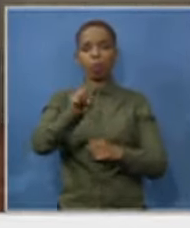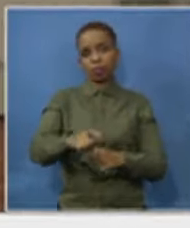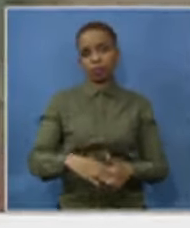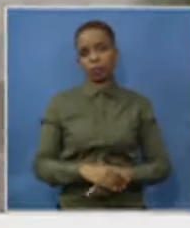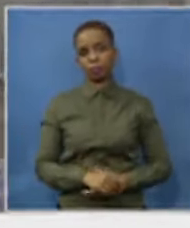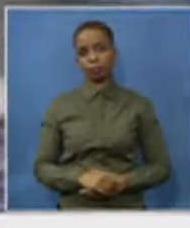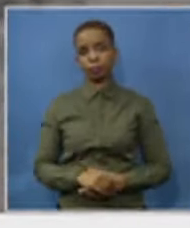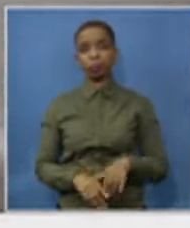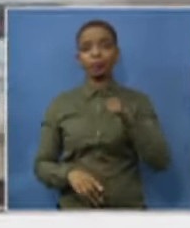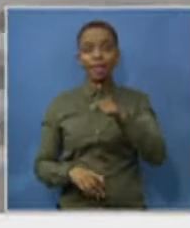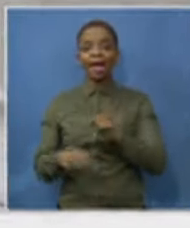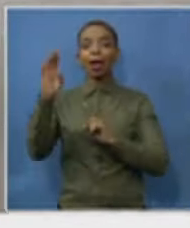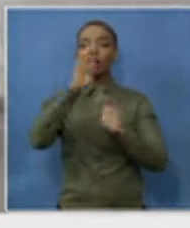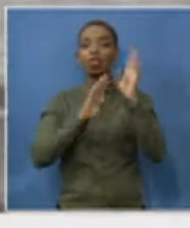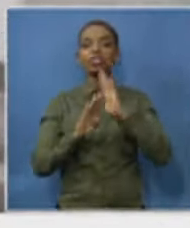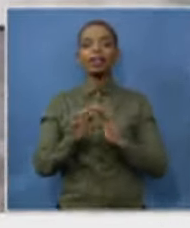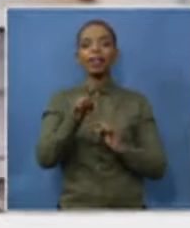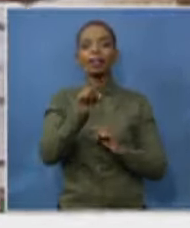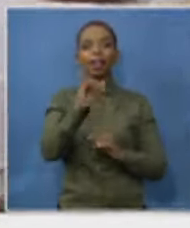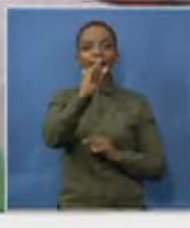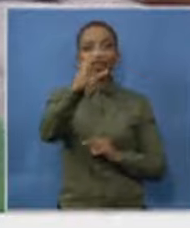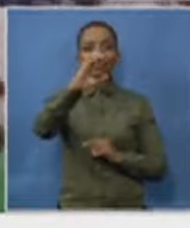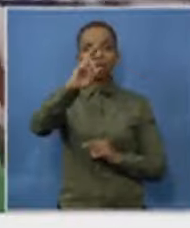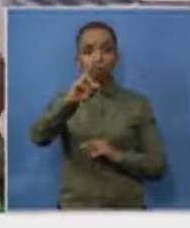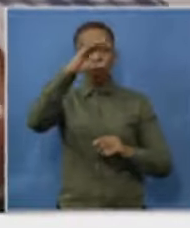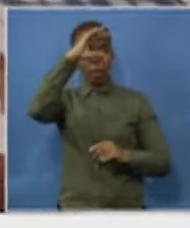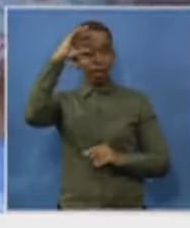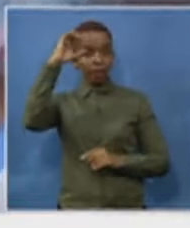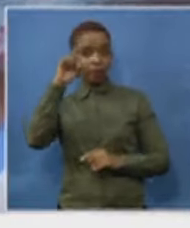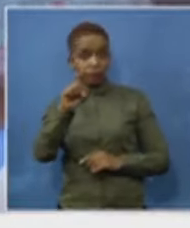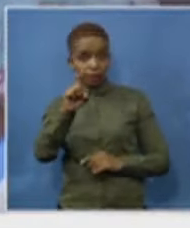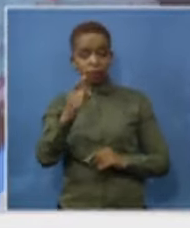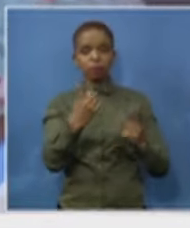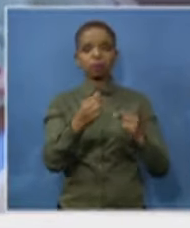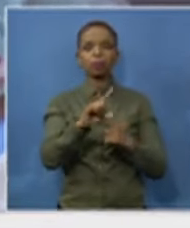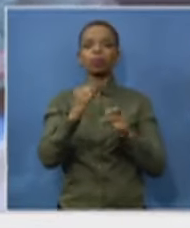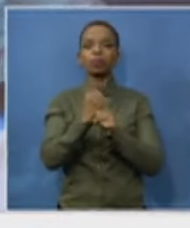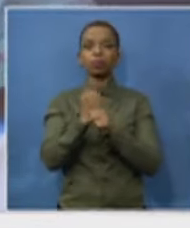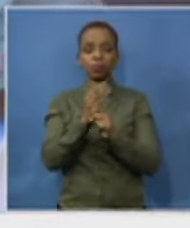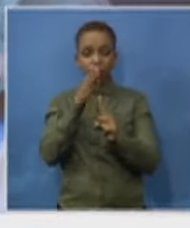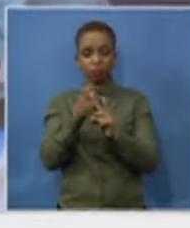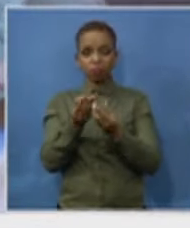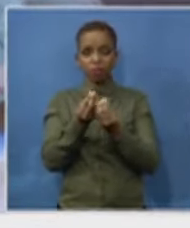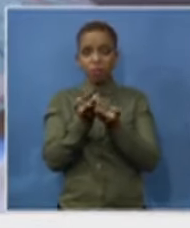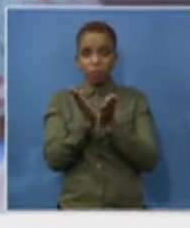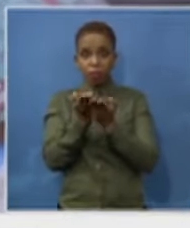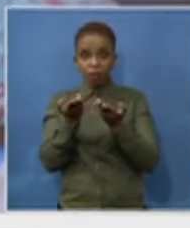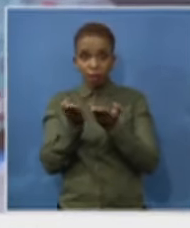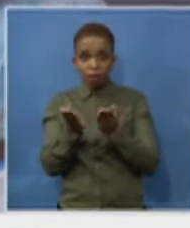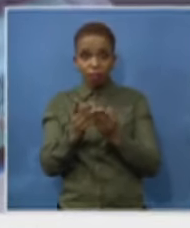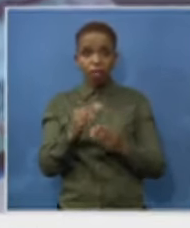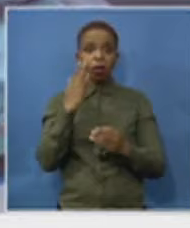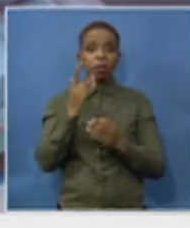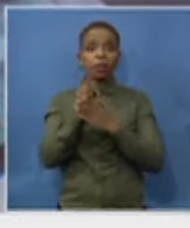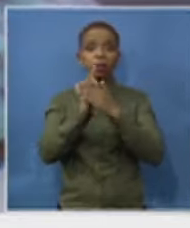Brazilian ICU nurse, have also faced a growing tide of hostility towards them after being verbally attacked upon entering a public bus